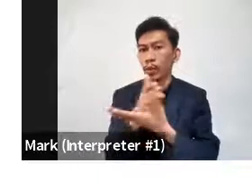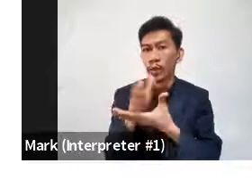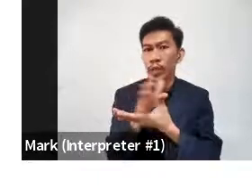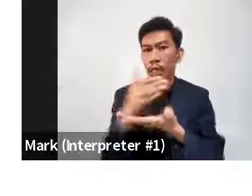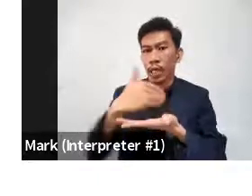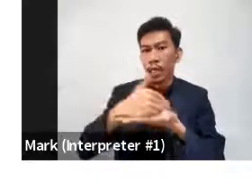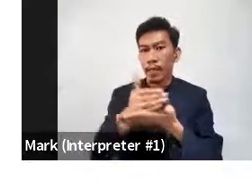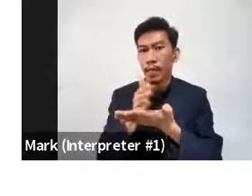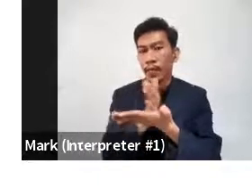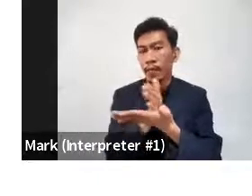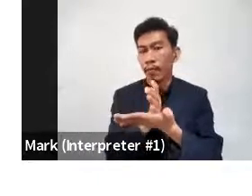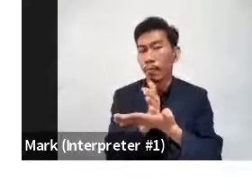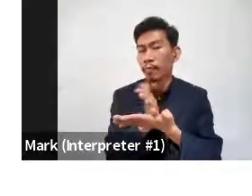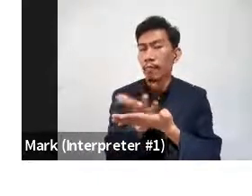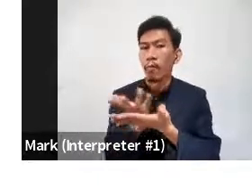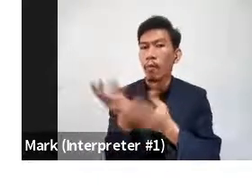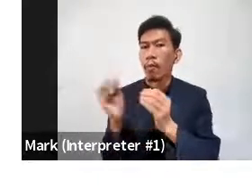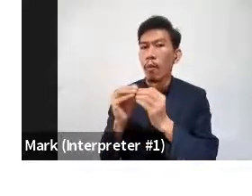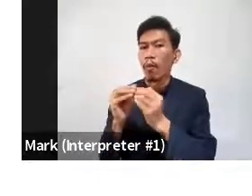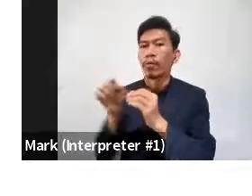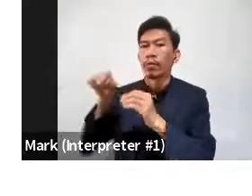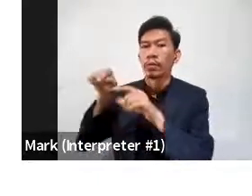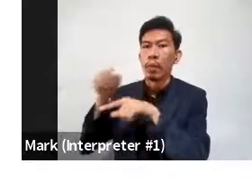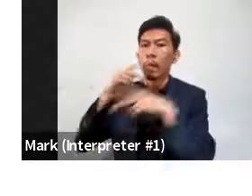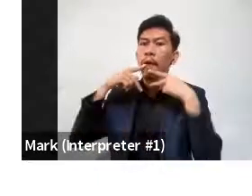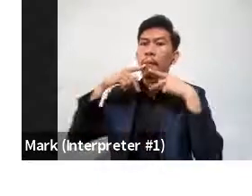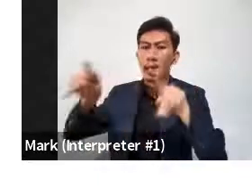is more on the public.